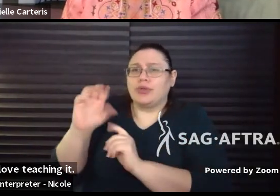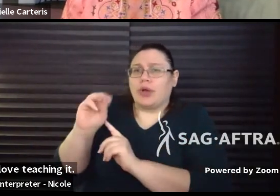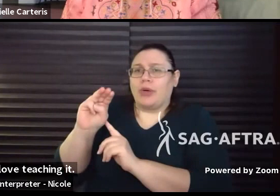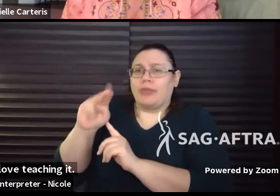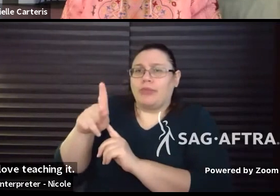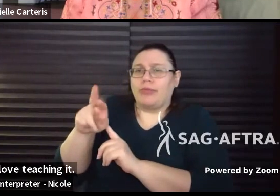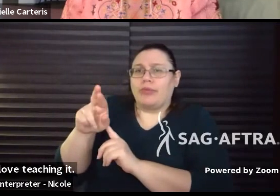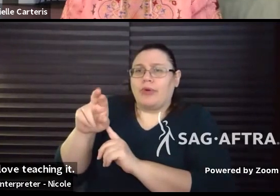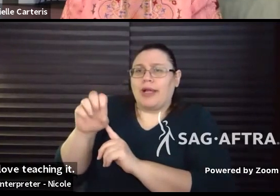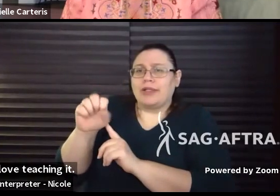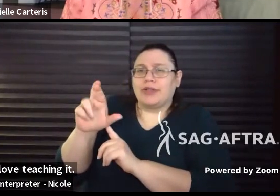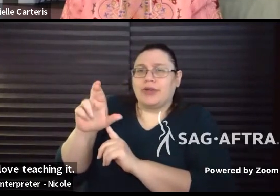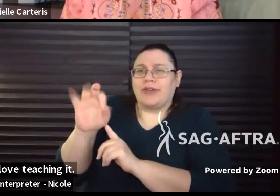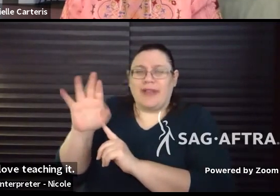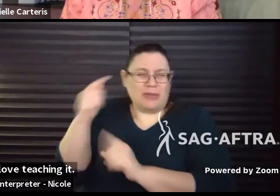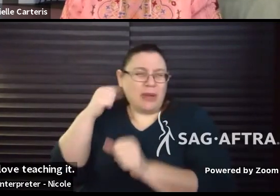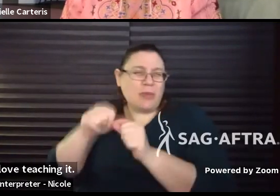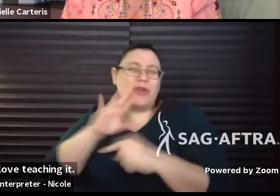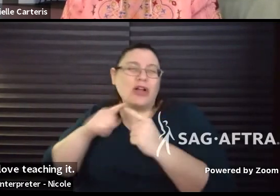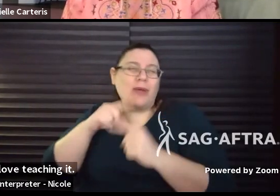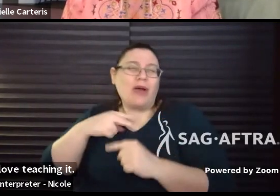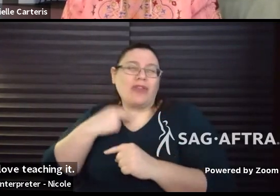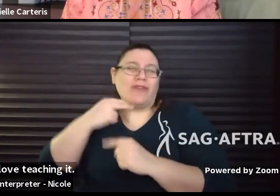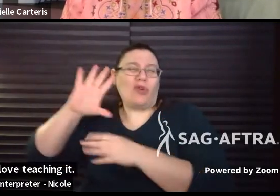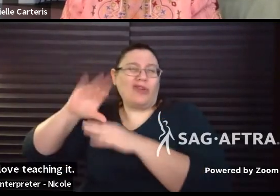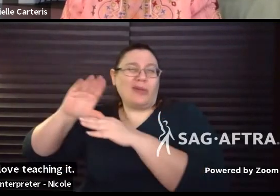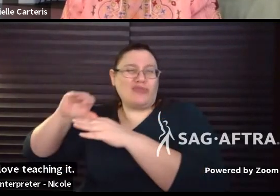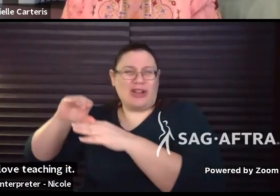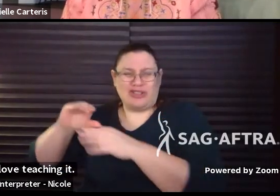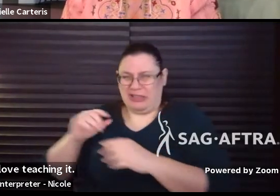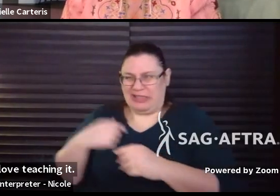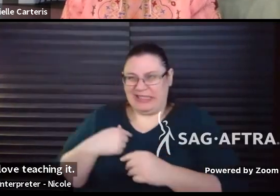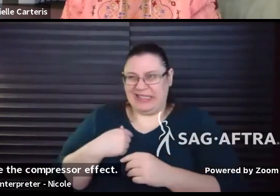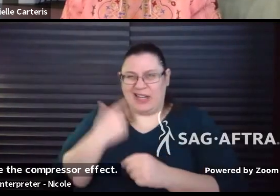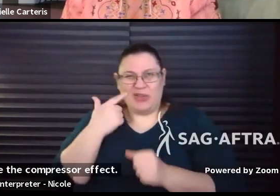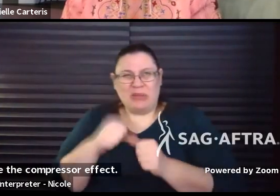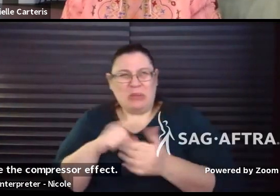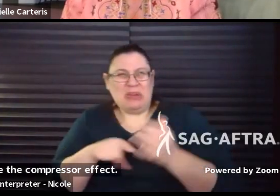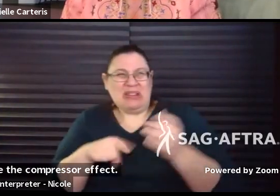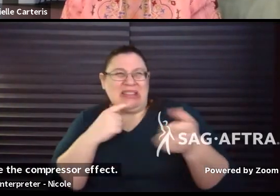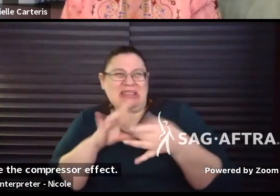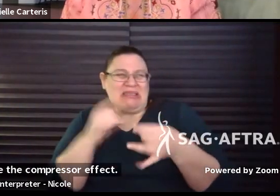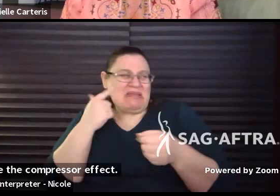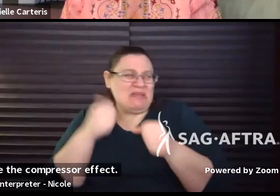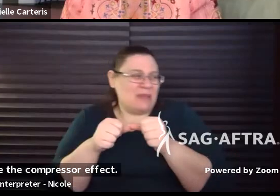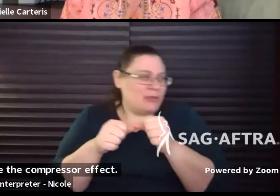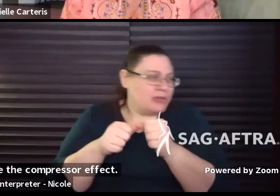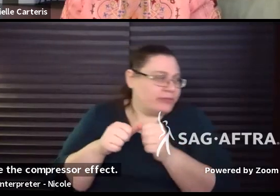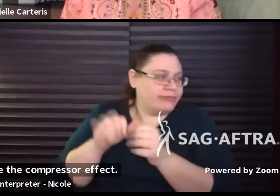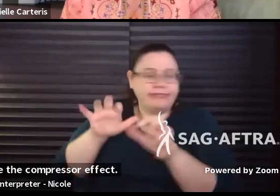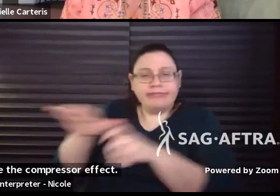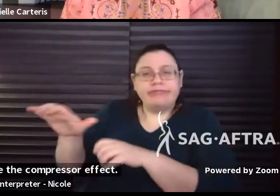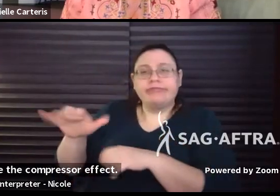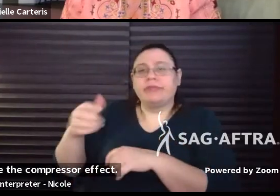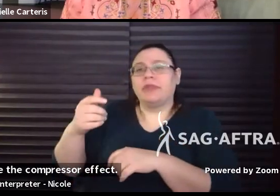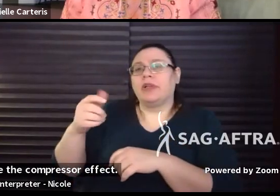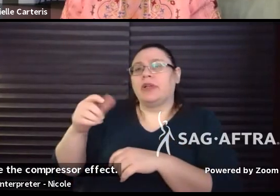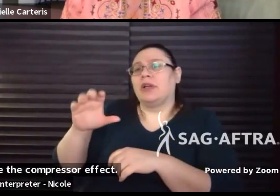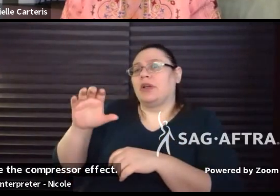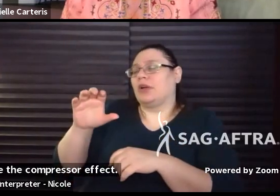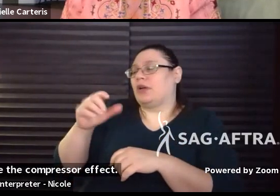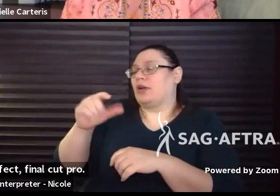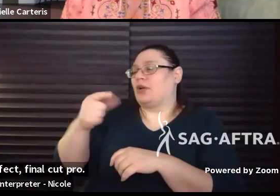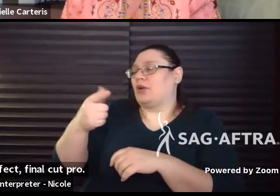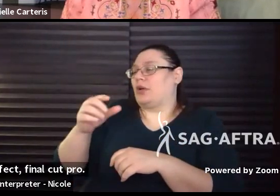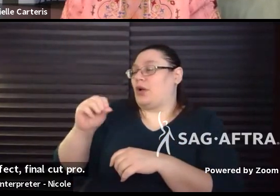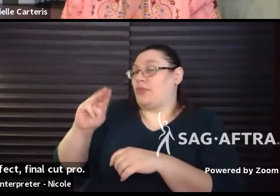talked about the compressor effect. If you kind of forget exactly what we mentioned, just Google compressor effect Final Cut Pro. And I